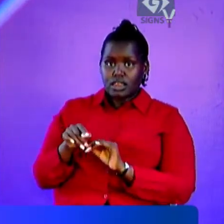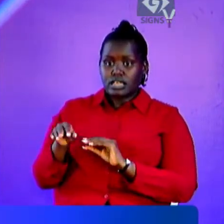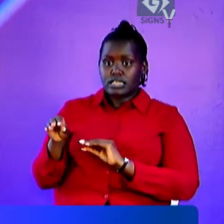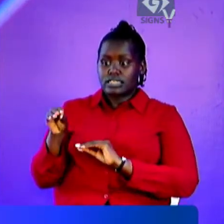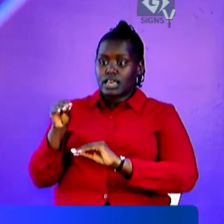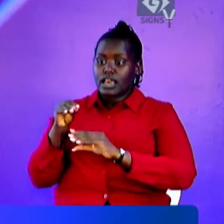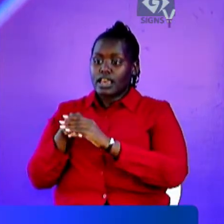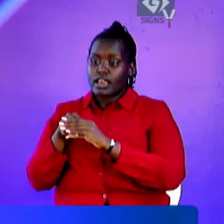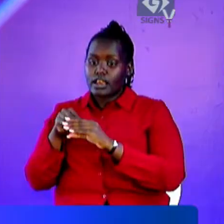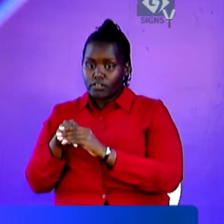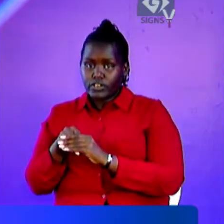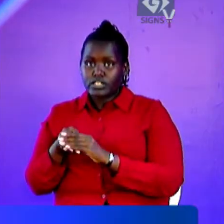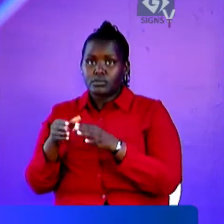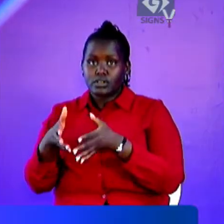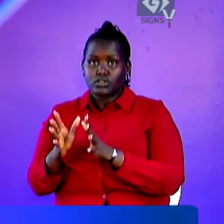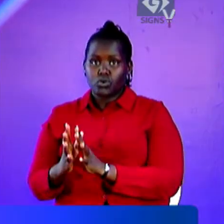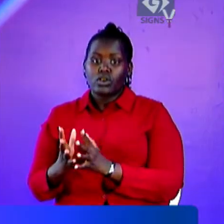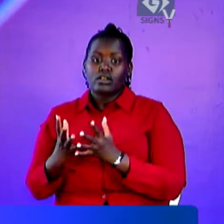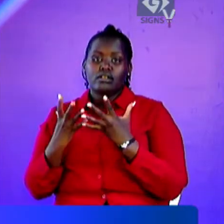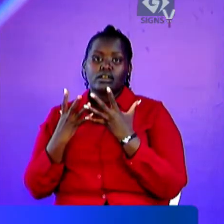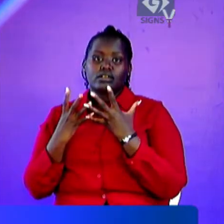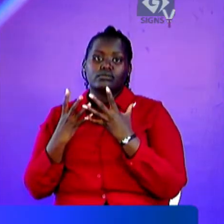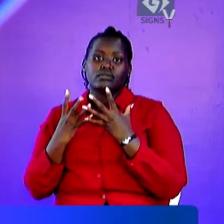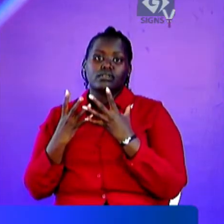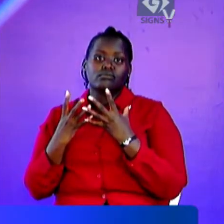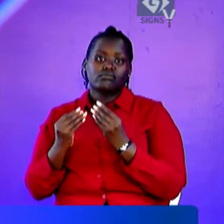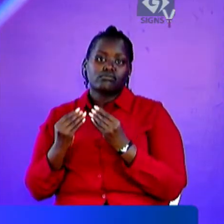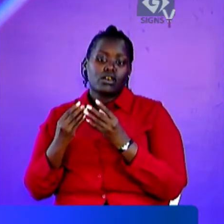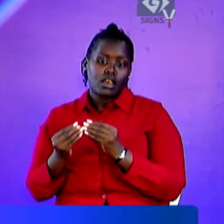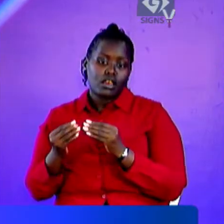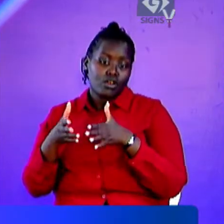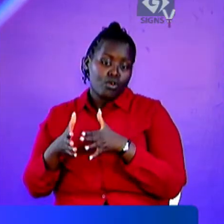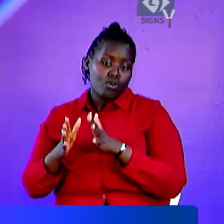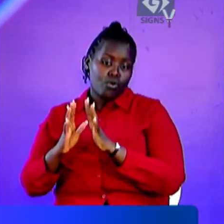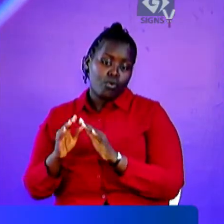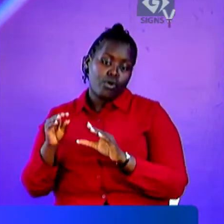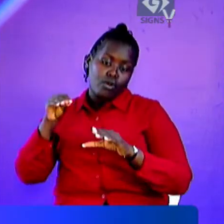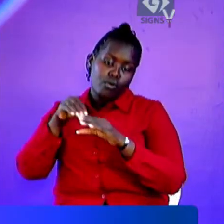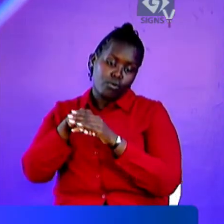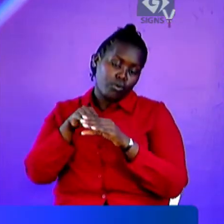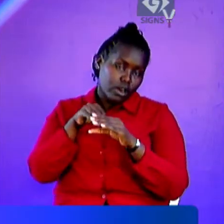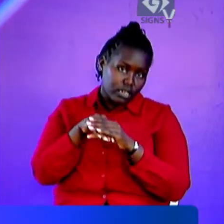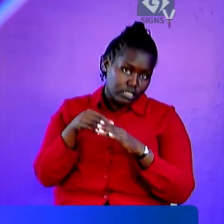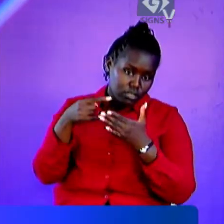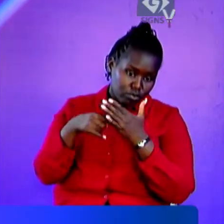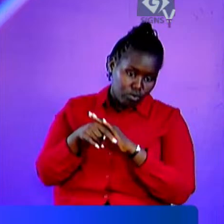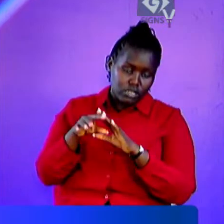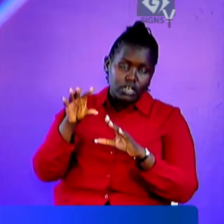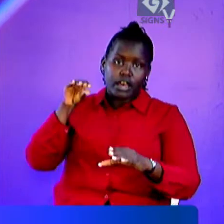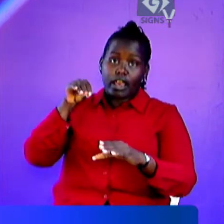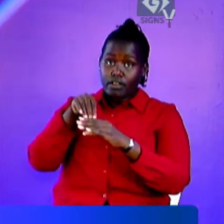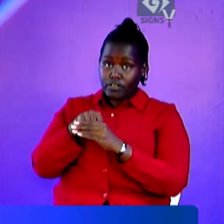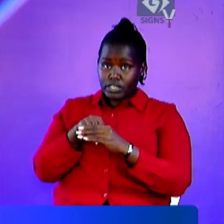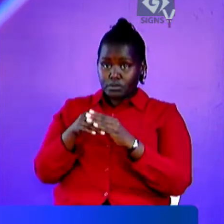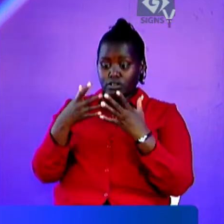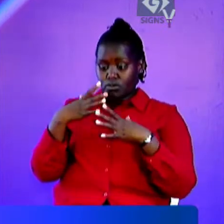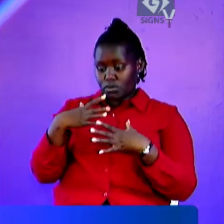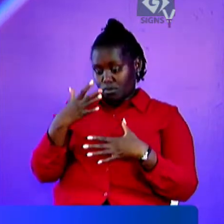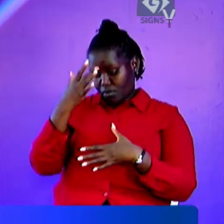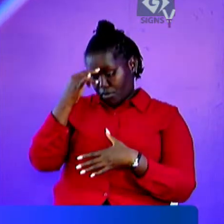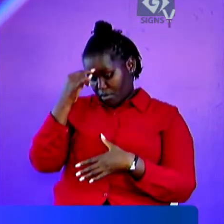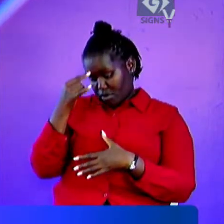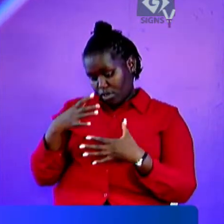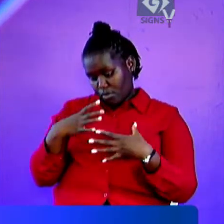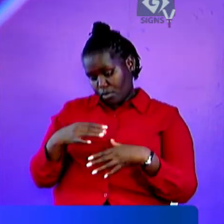scheme is simply a vehicle to access certain investments, because people come together